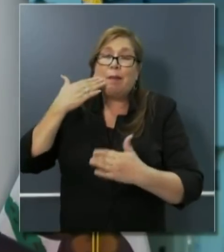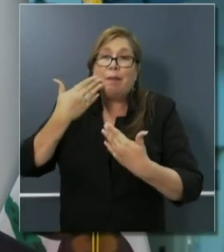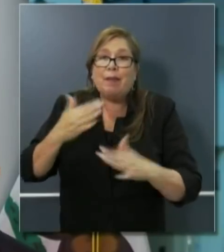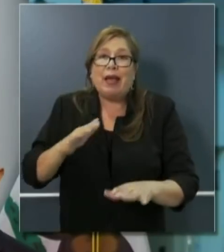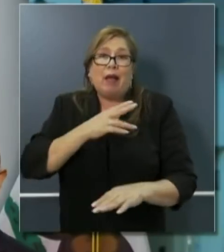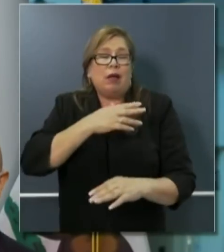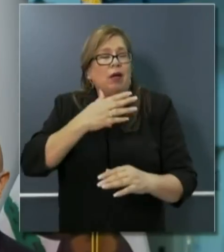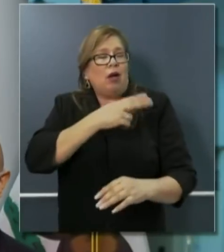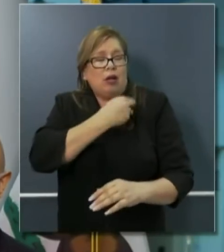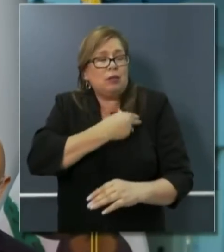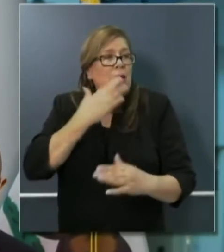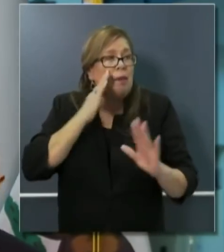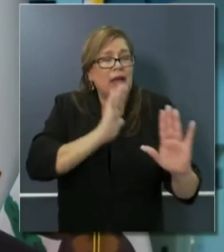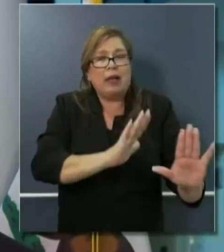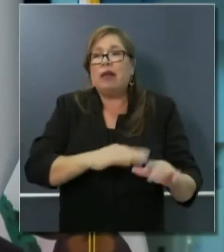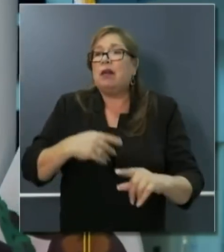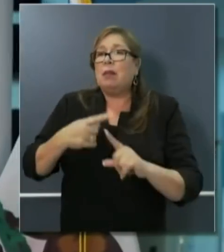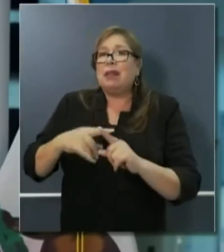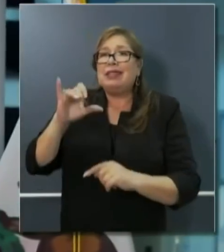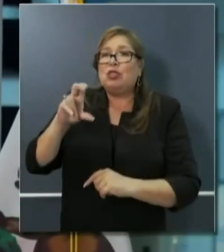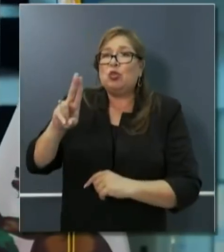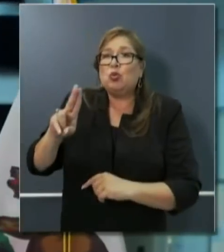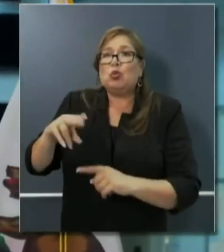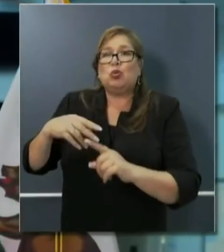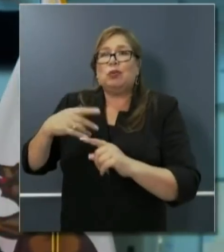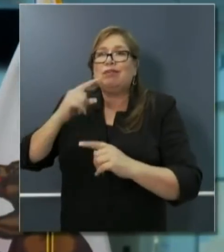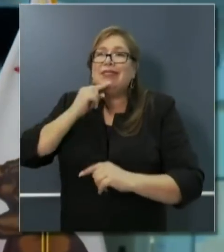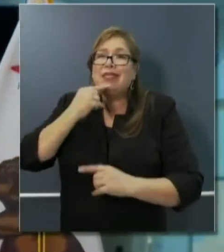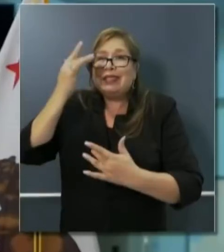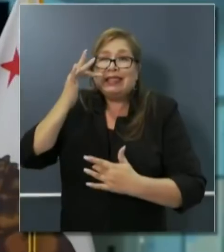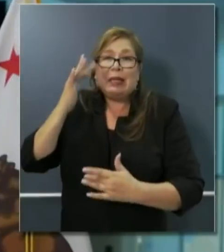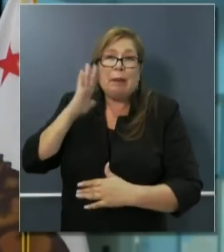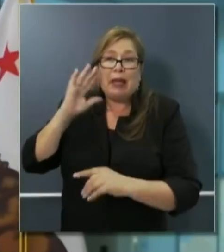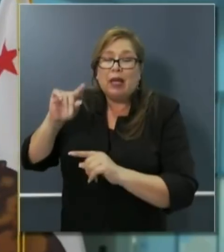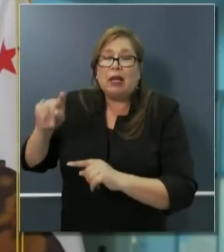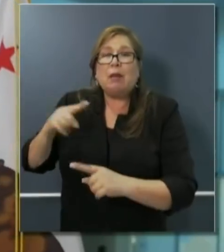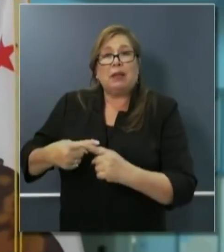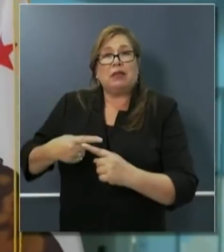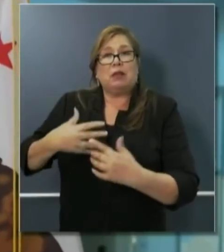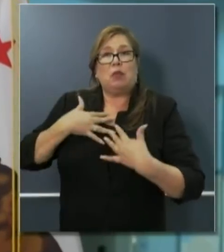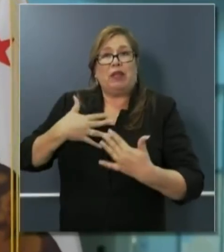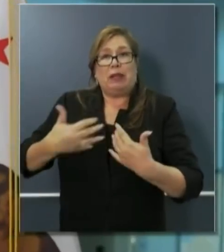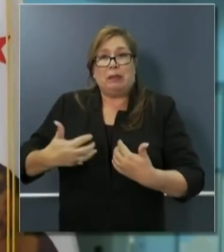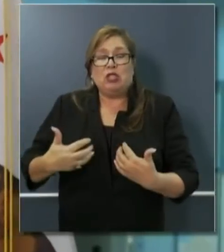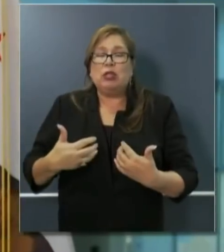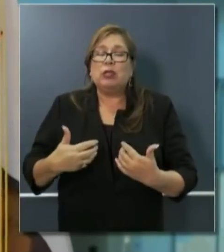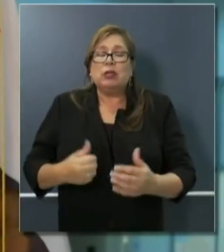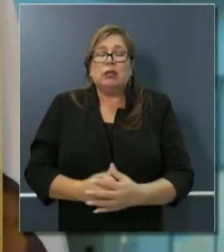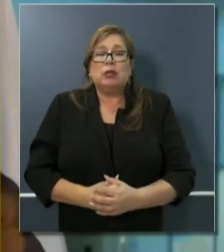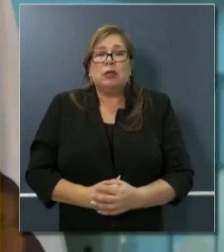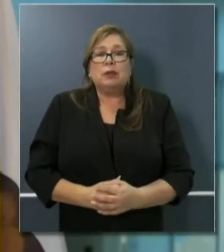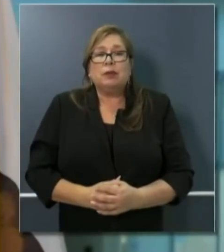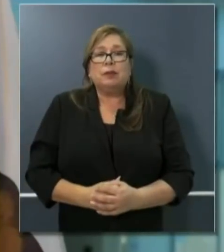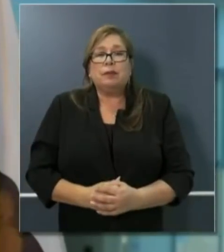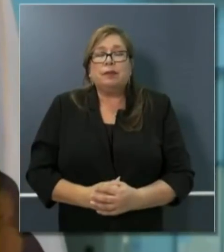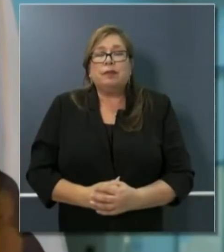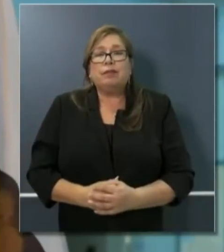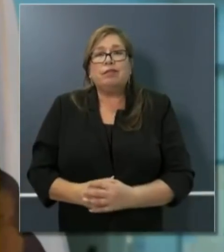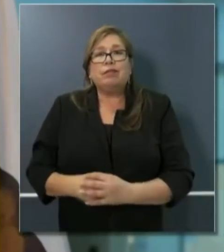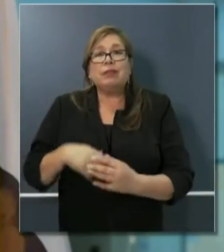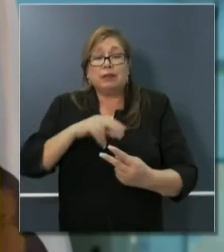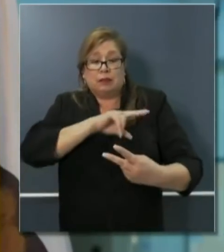all those people who need it. With regards to the question on our staffing